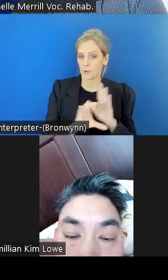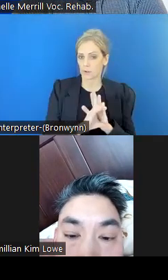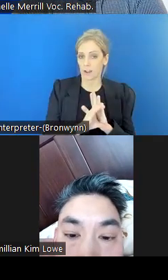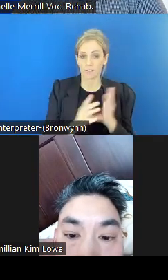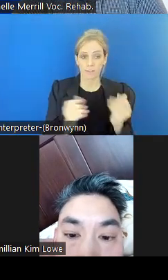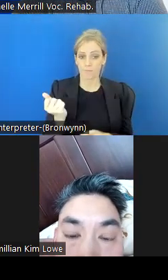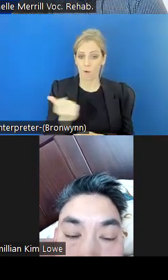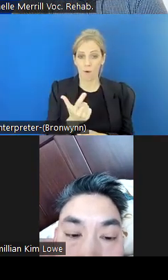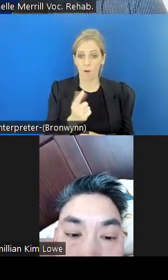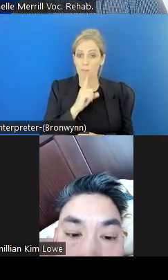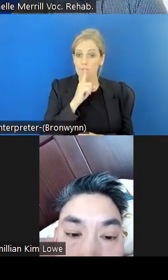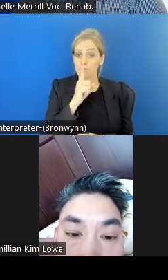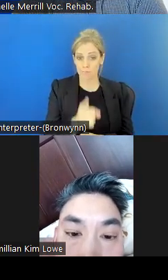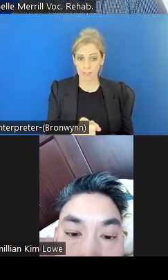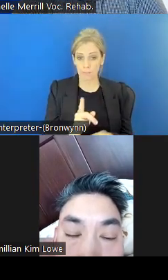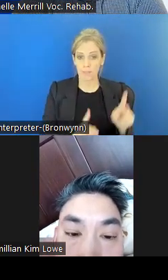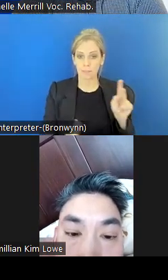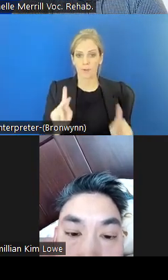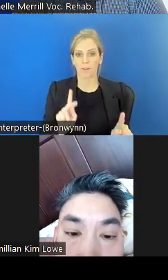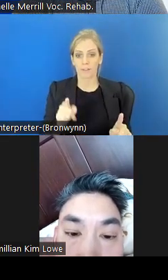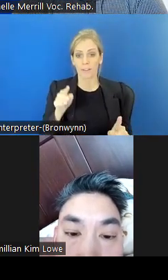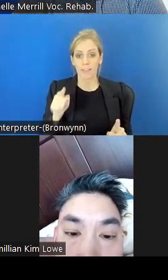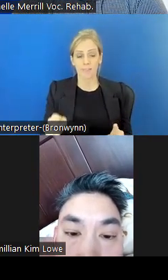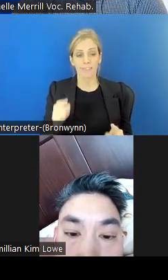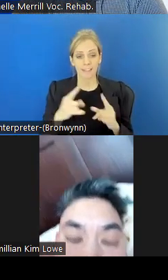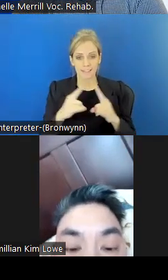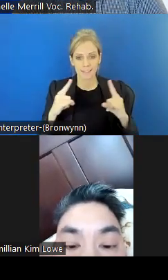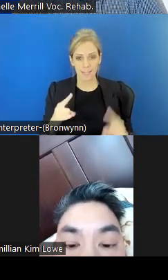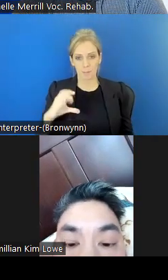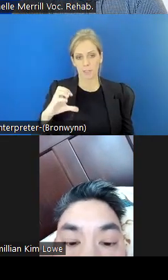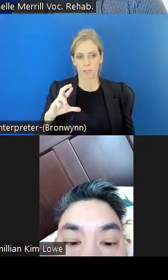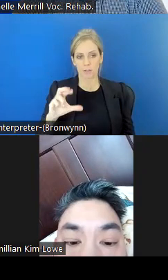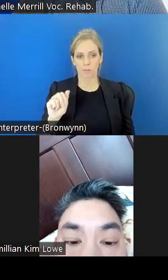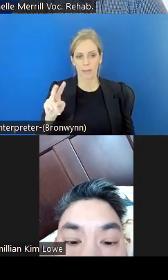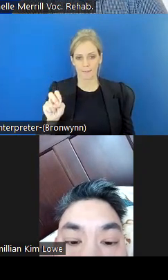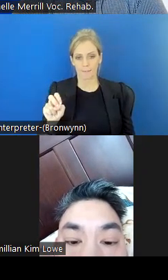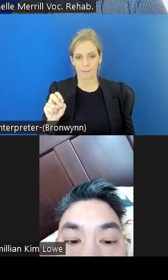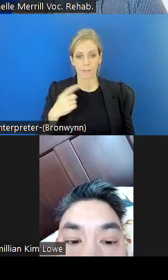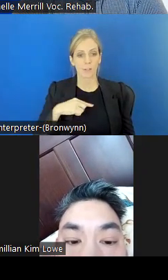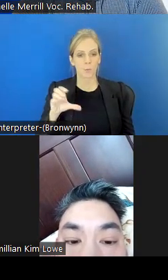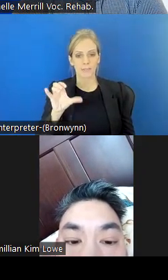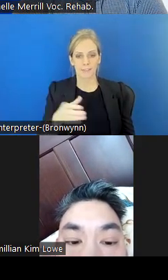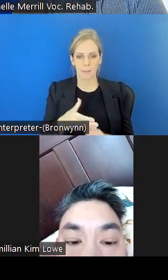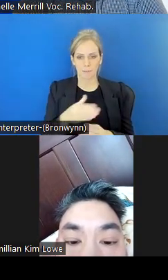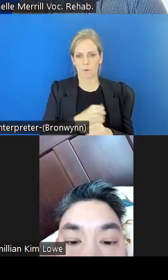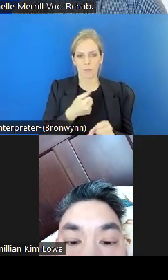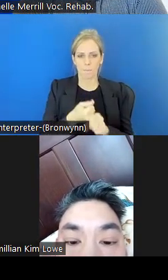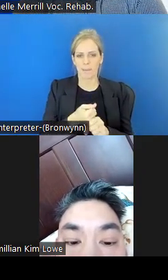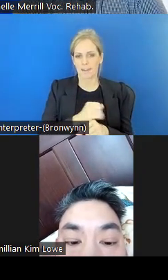people. This is the Crave camp that we did right before pandemic, and the students that